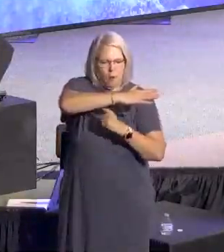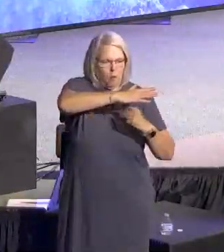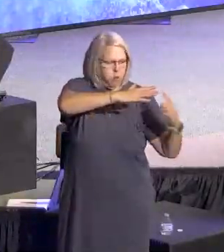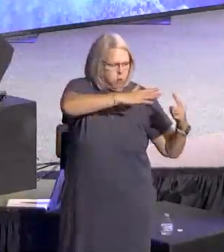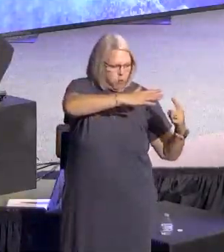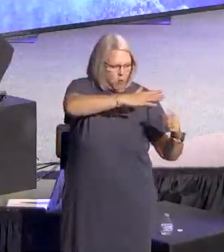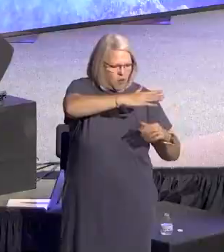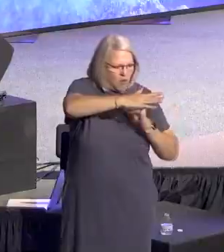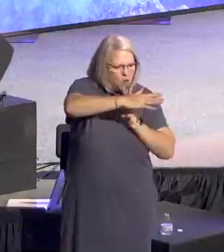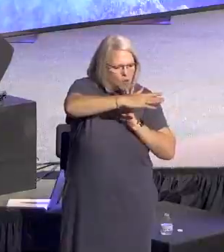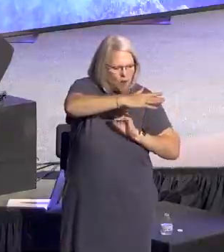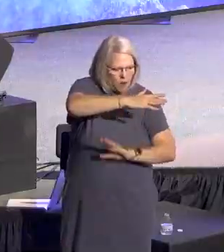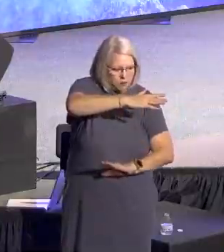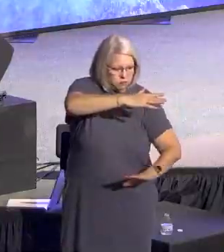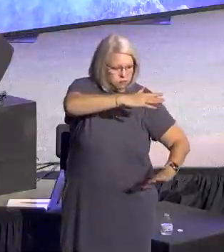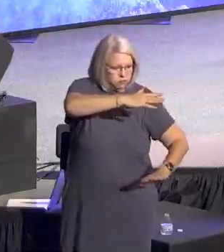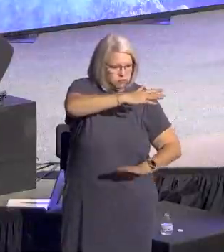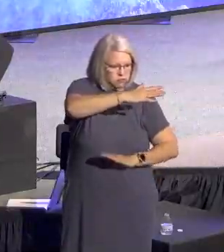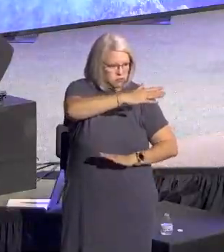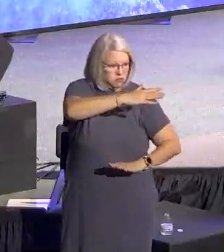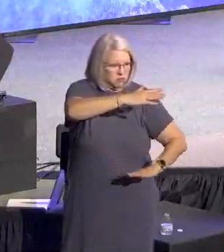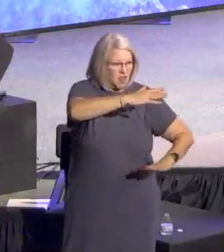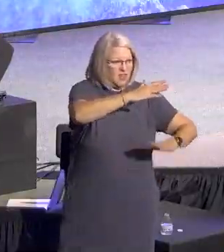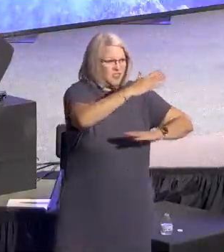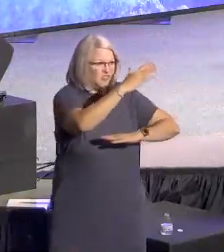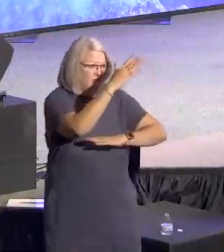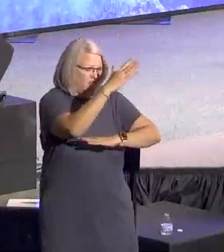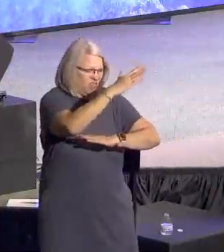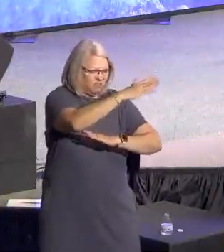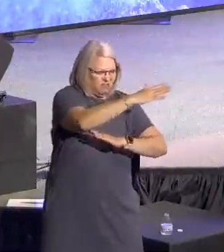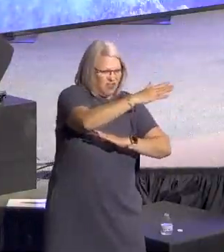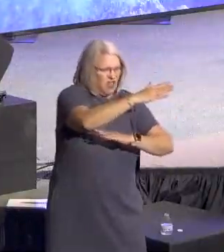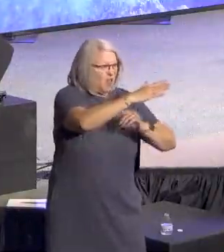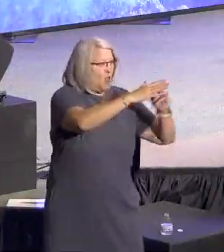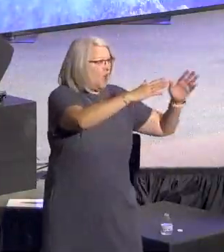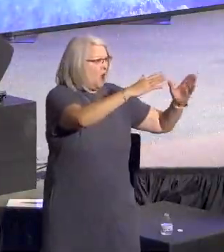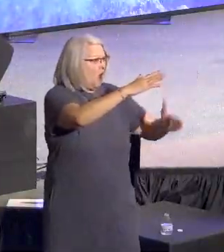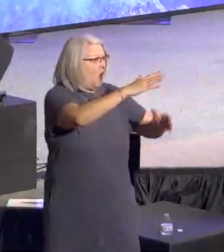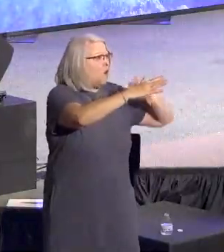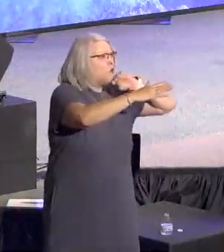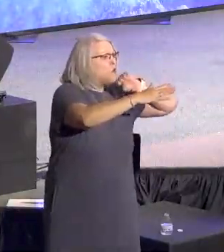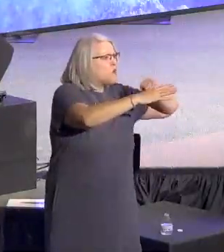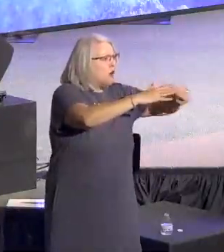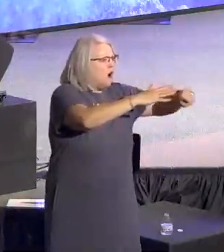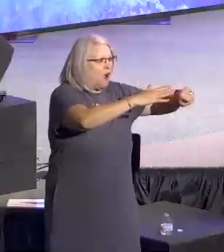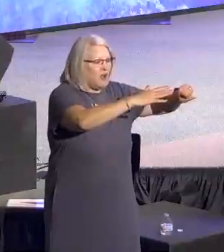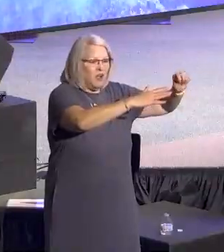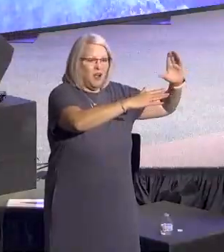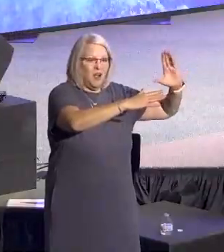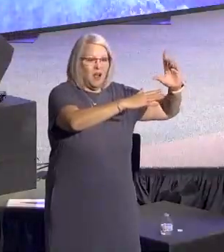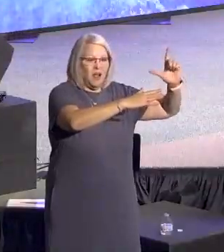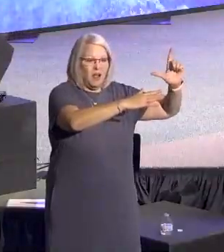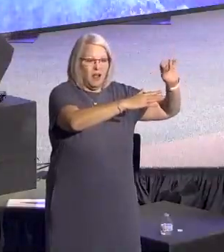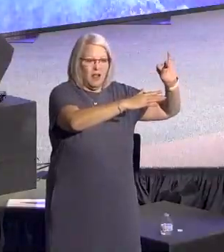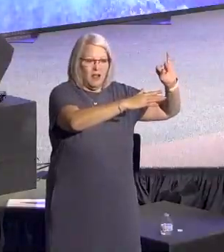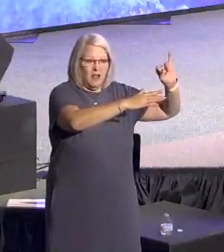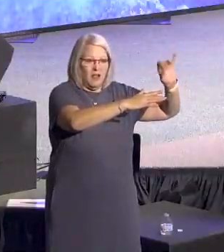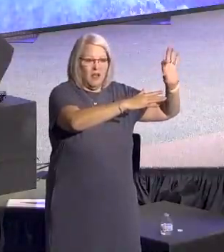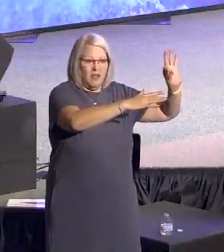had fallen, and if you could picture this, it was leaning against a cliff. And there were some people